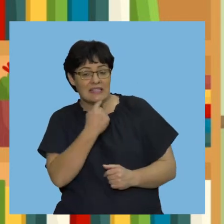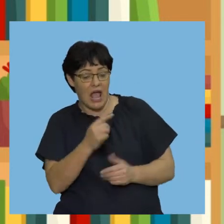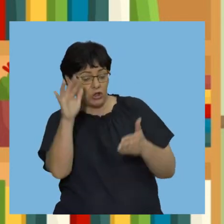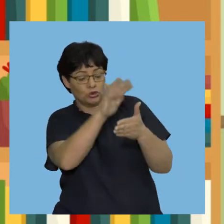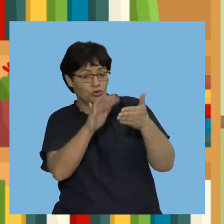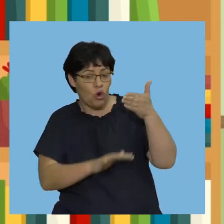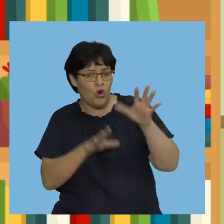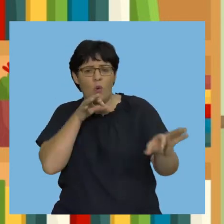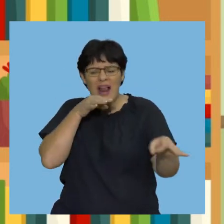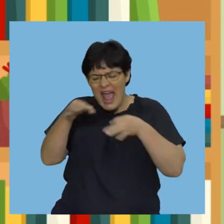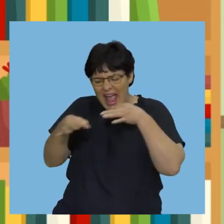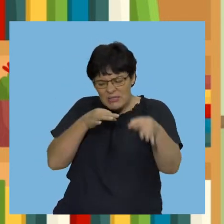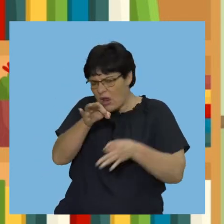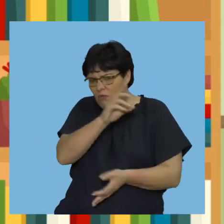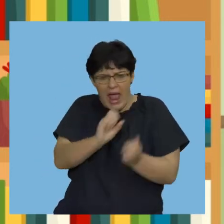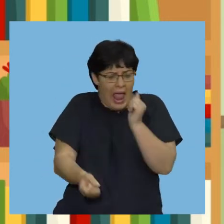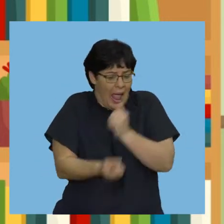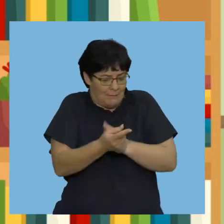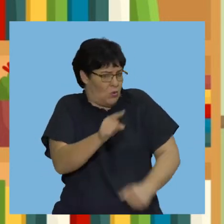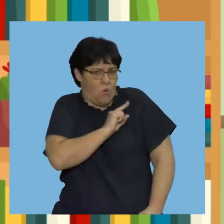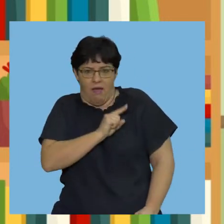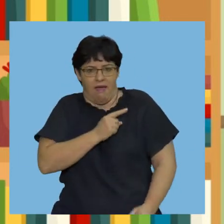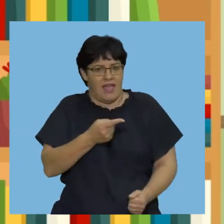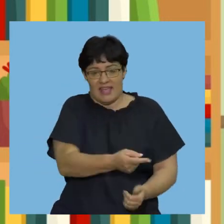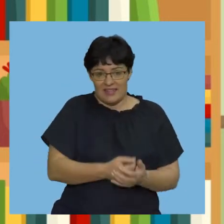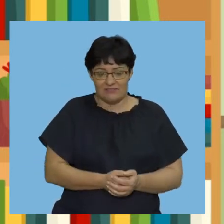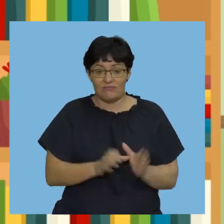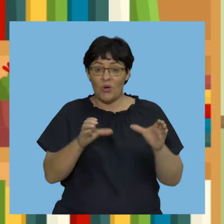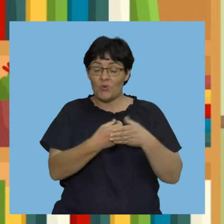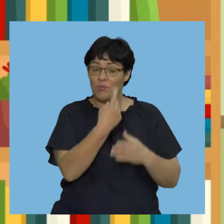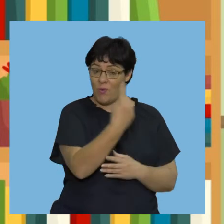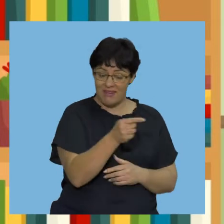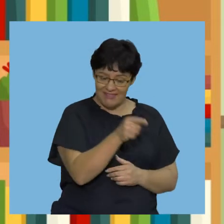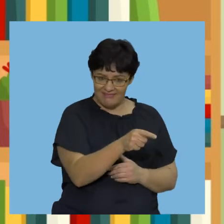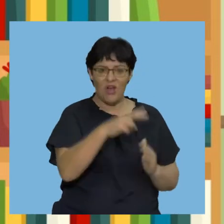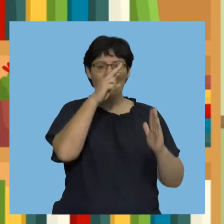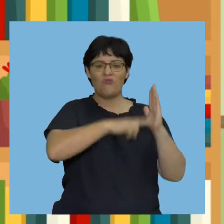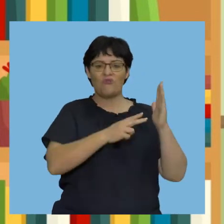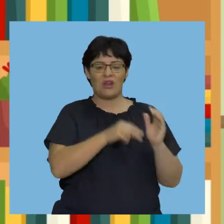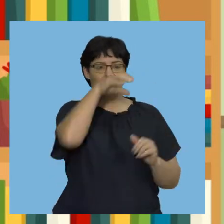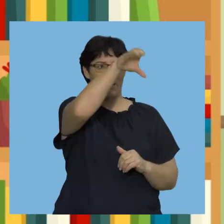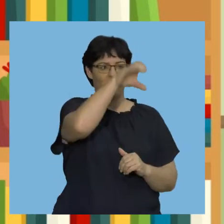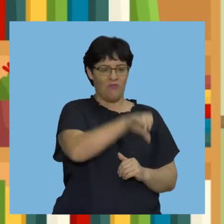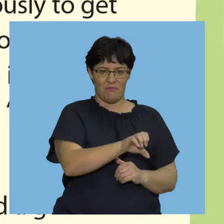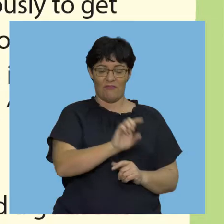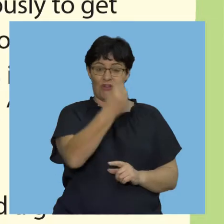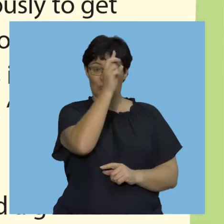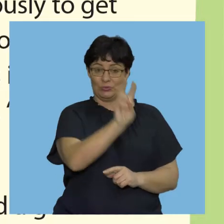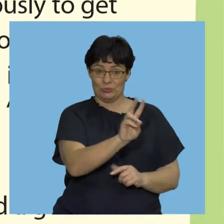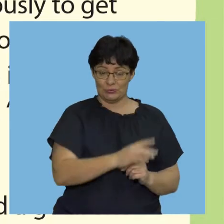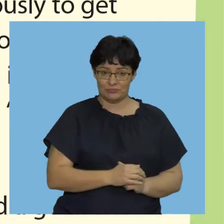that the story will explain the reason for whatever happened. Group 1. Let's read the first two